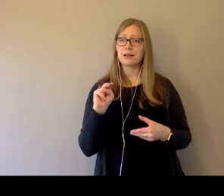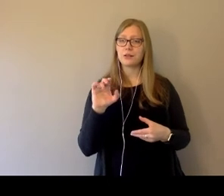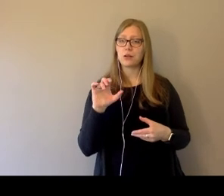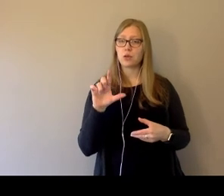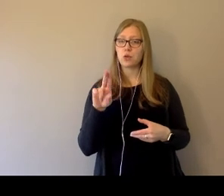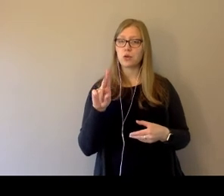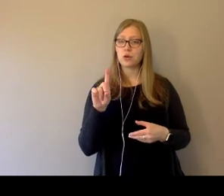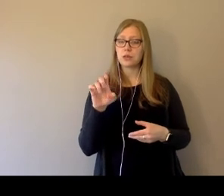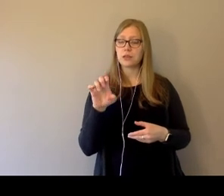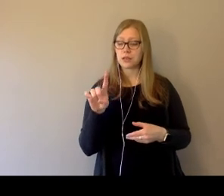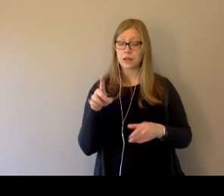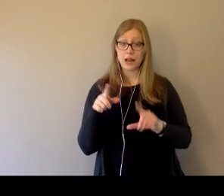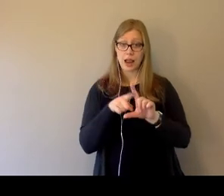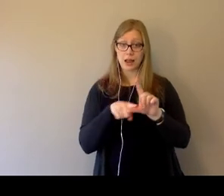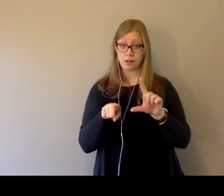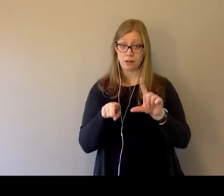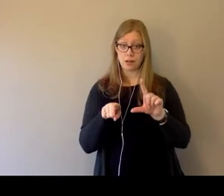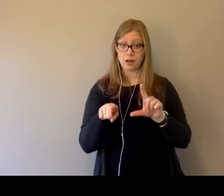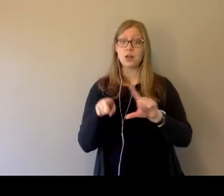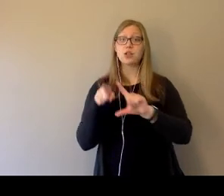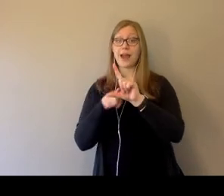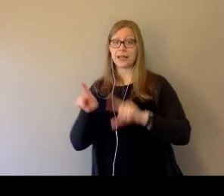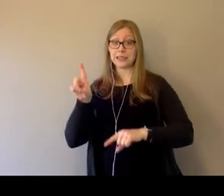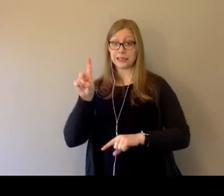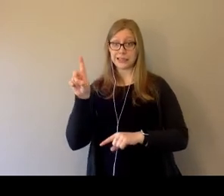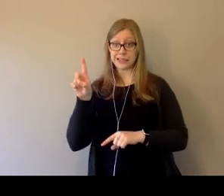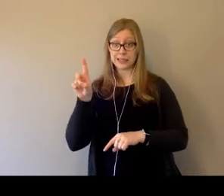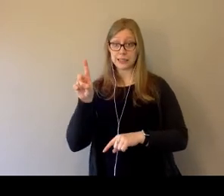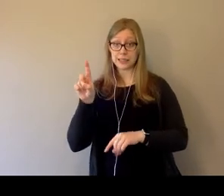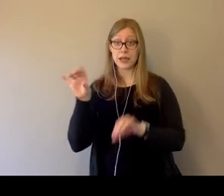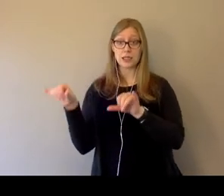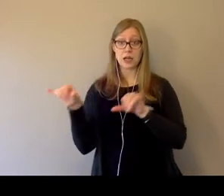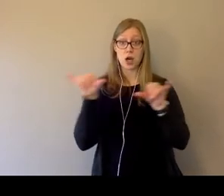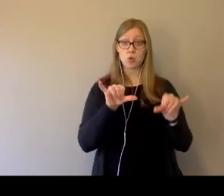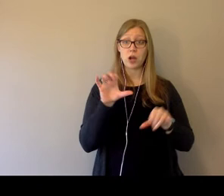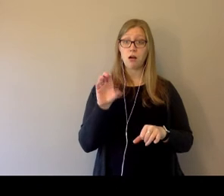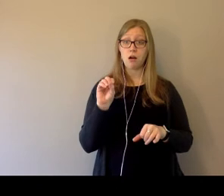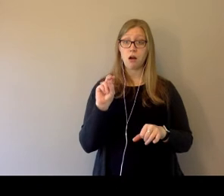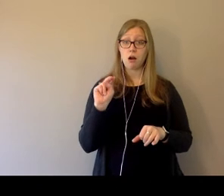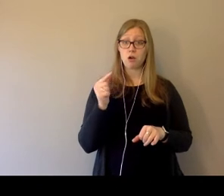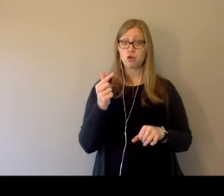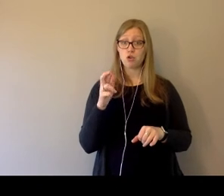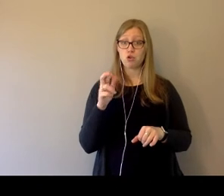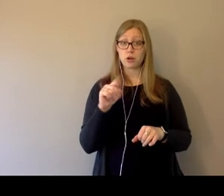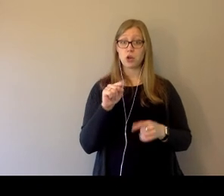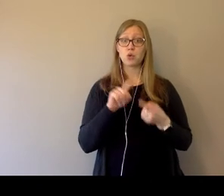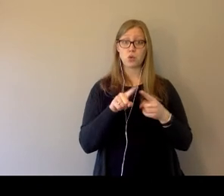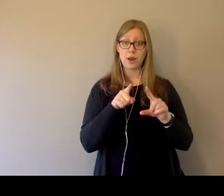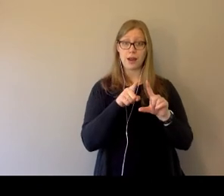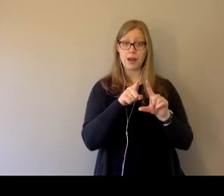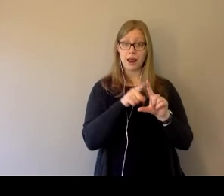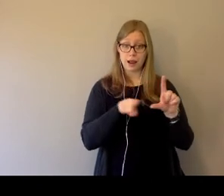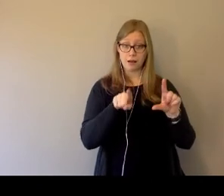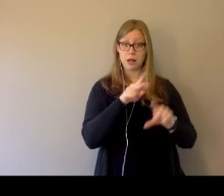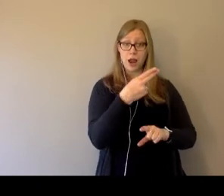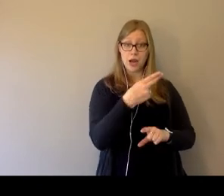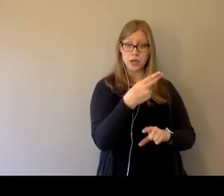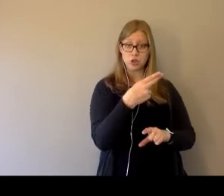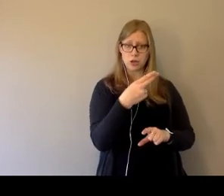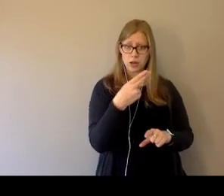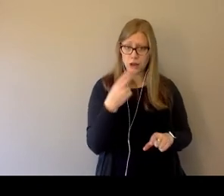angle D is congruent to angle H, Why do I know that? Because they tell me they're both